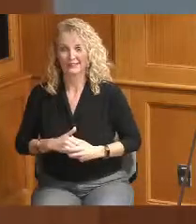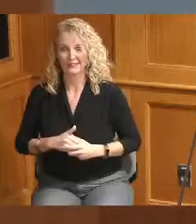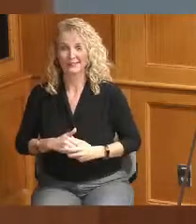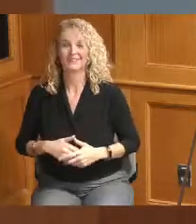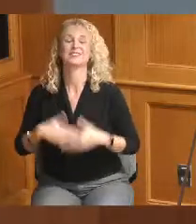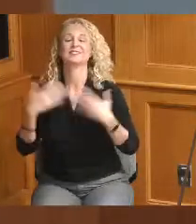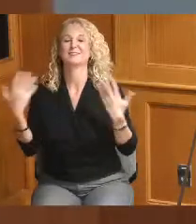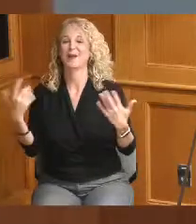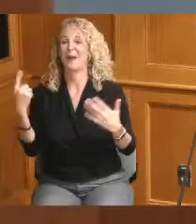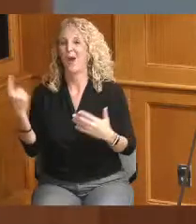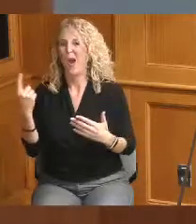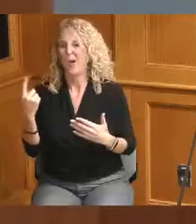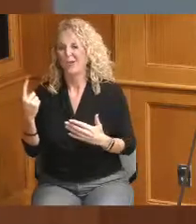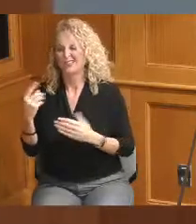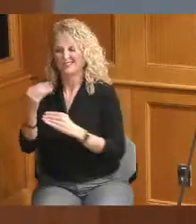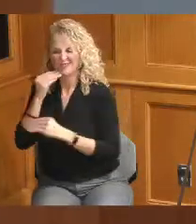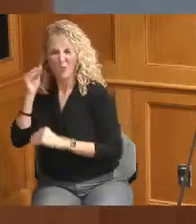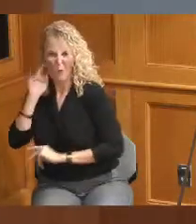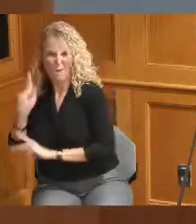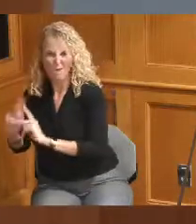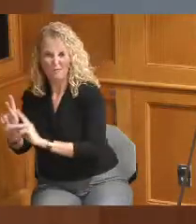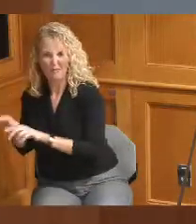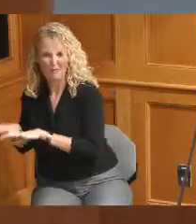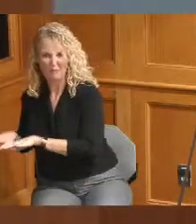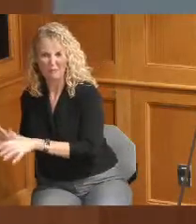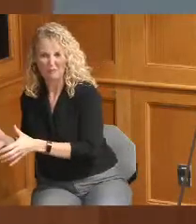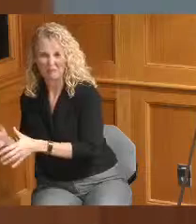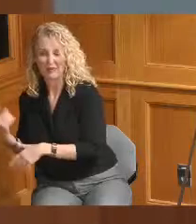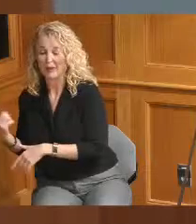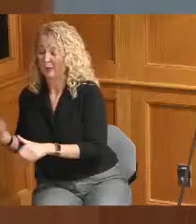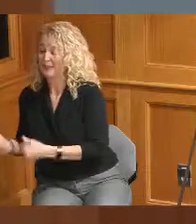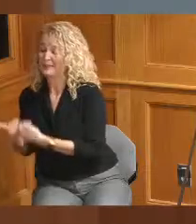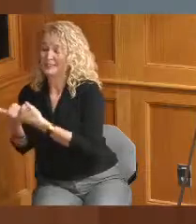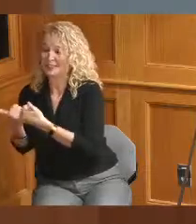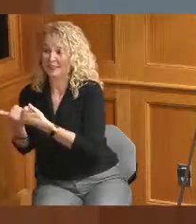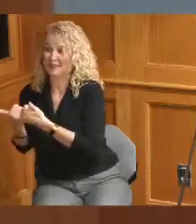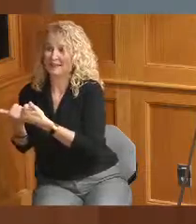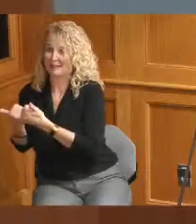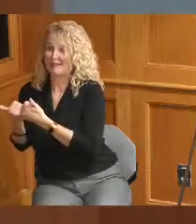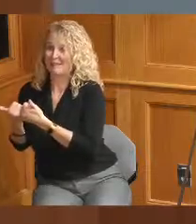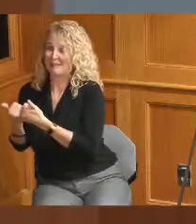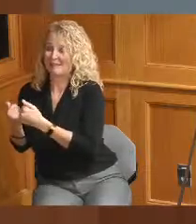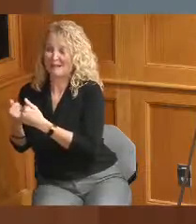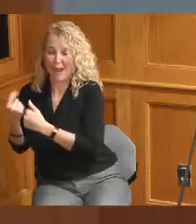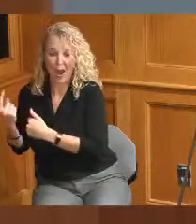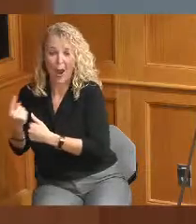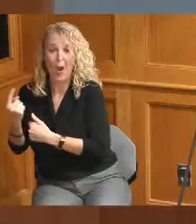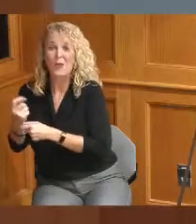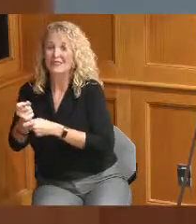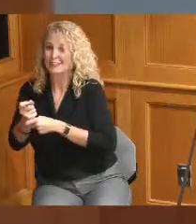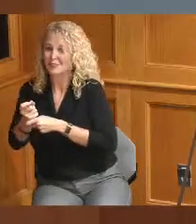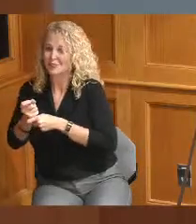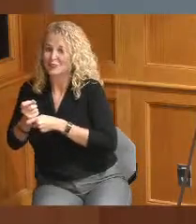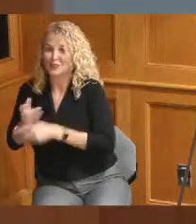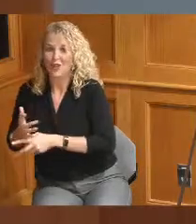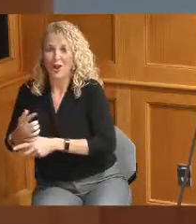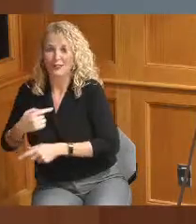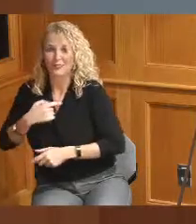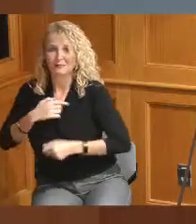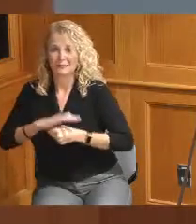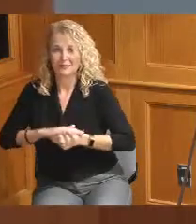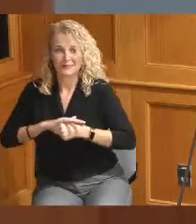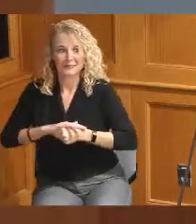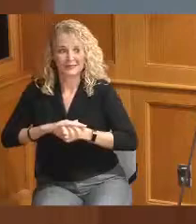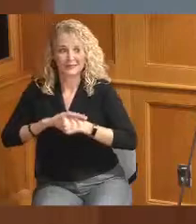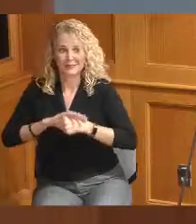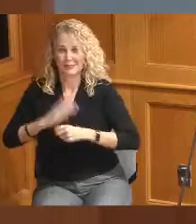it's almost always residential. It's almost always a challenge. It's almost always a cause of worry for me because we